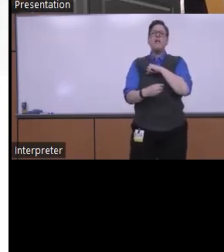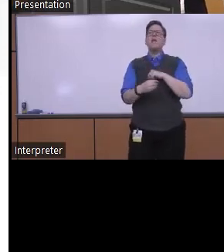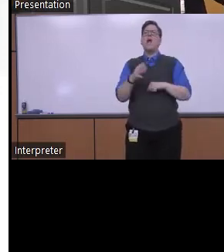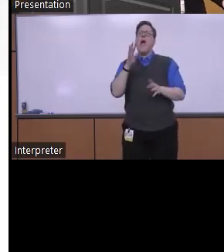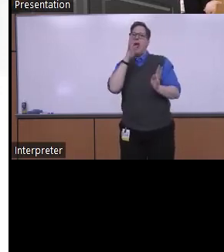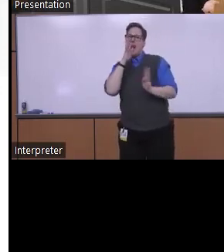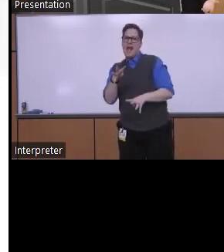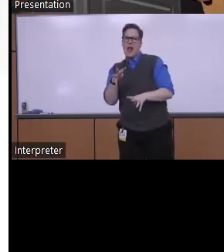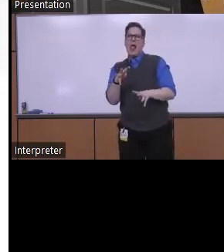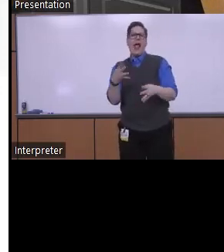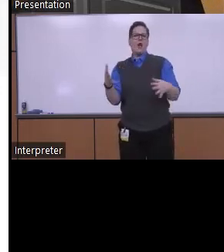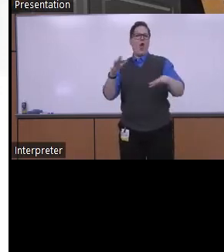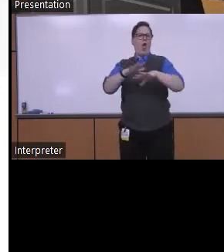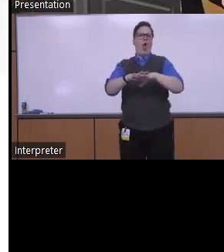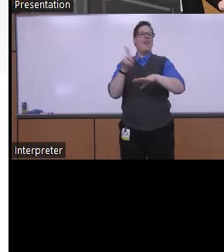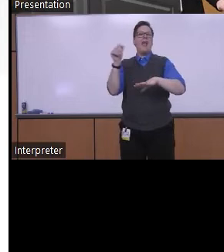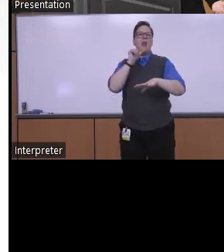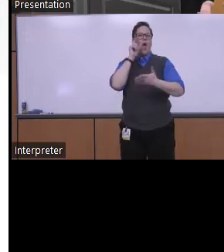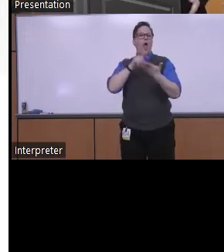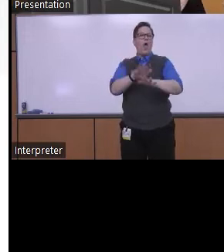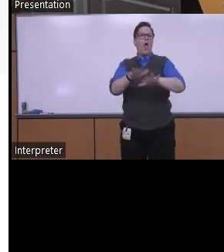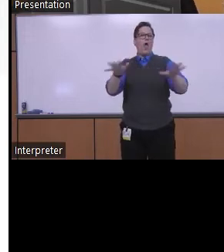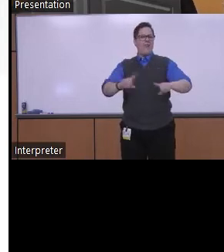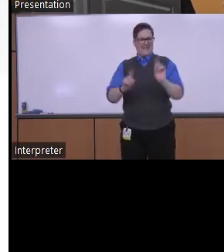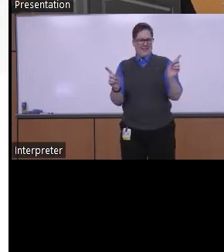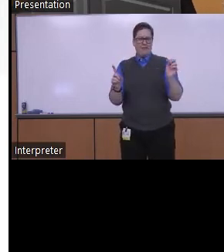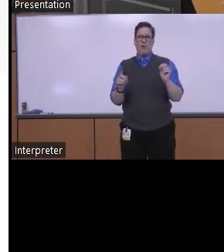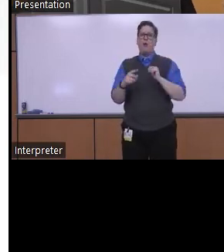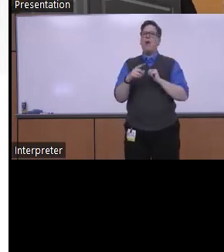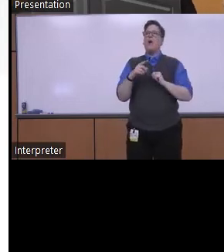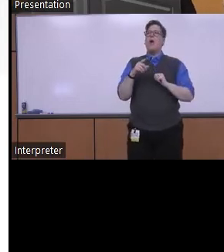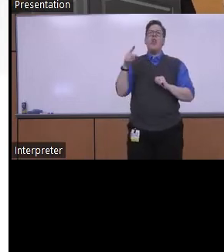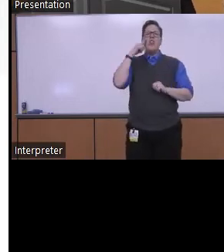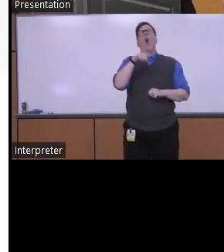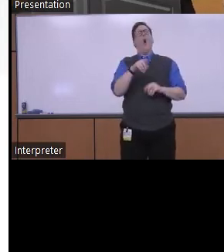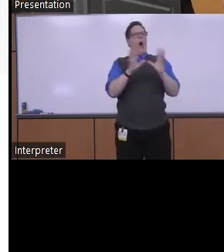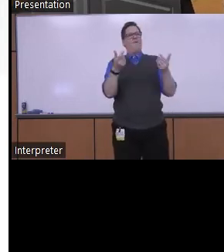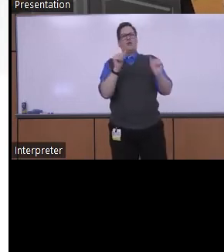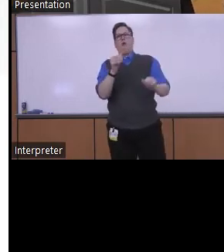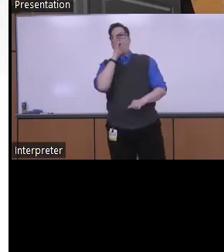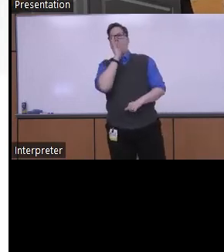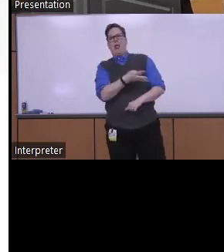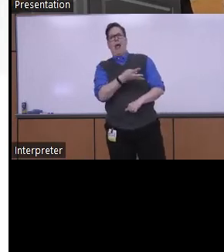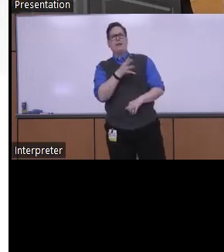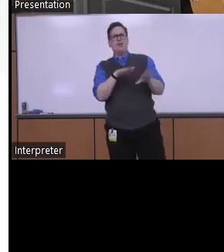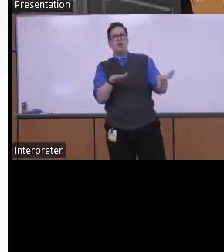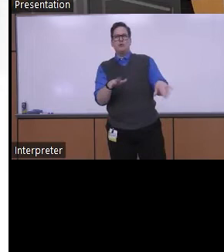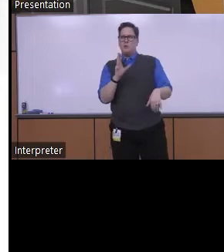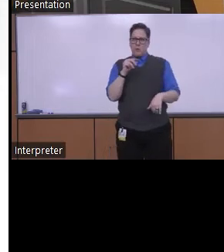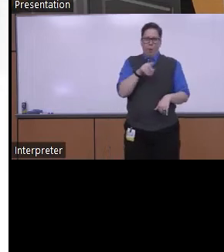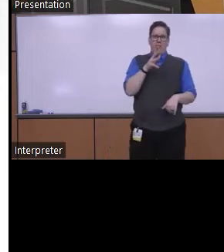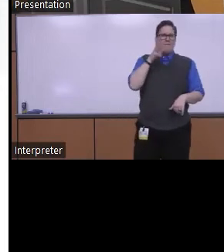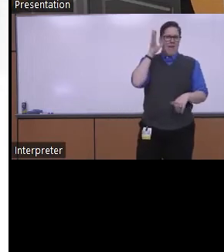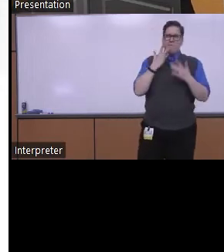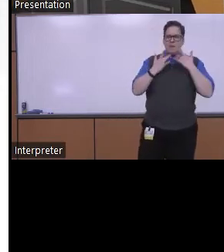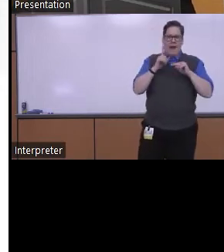is lacking basic needs is taken to be evidence of poor parenting rather than as evidence of society that is failing to protect its most vulnerable citizens. And we